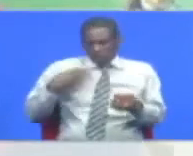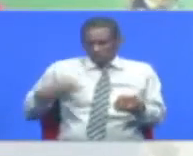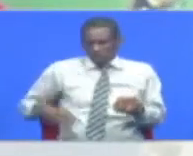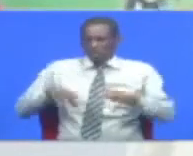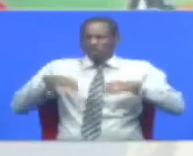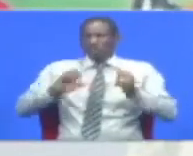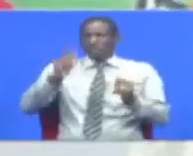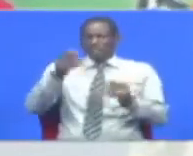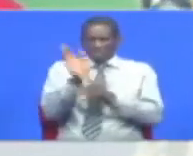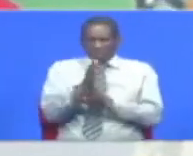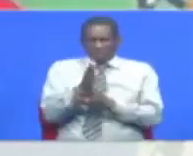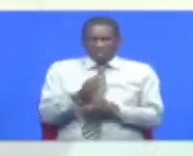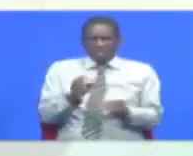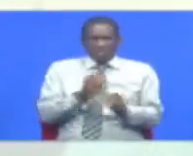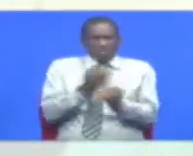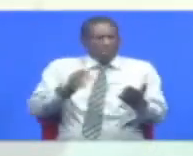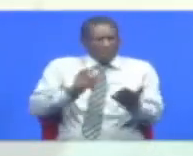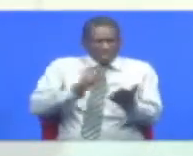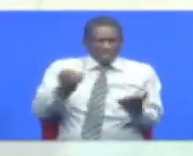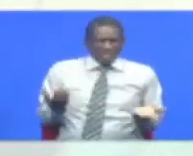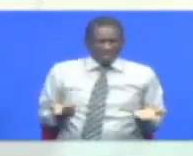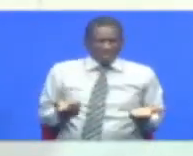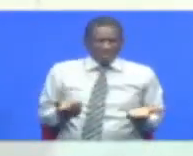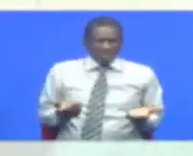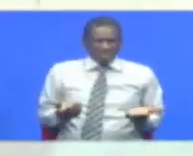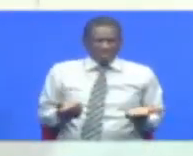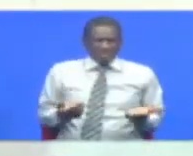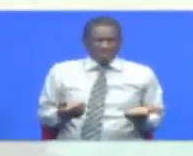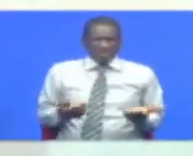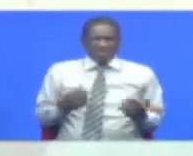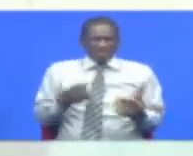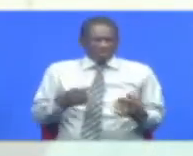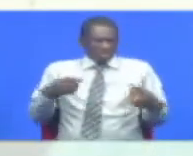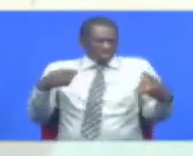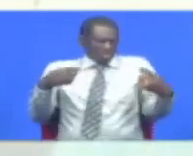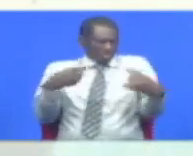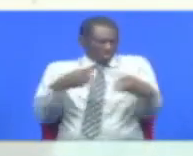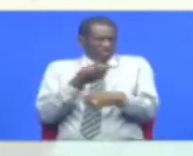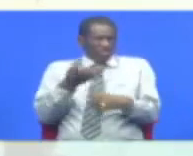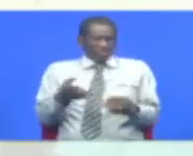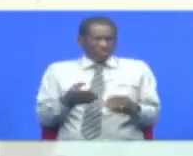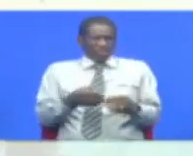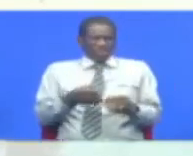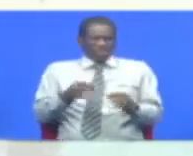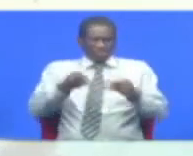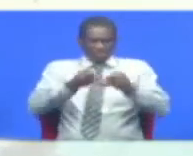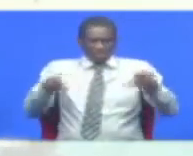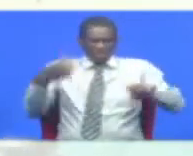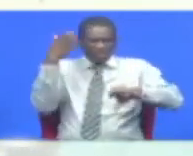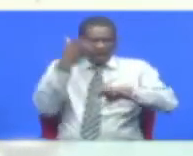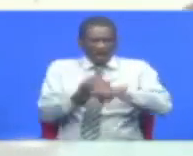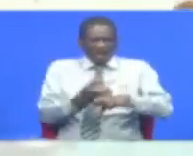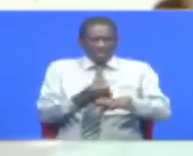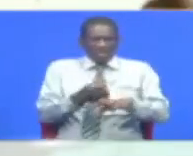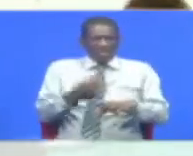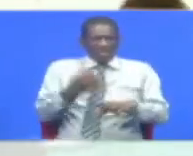is written that it is a China fish. It is exactly different na hii ya lake. Inakuwa ngumu, very hard. Unafikiria